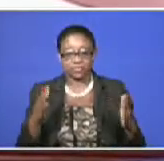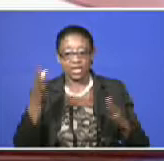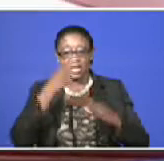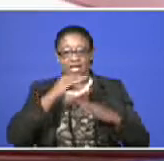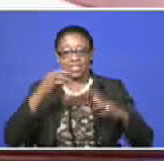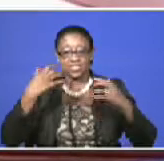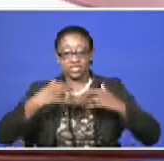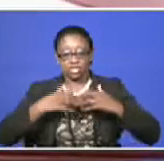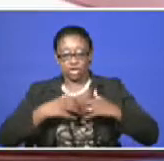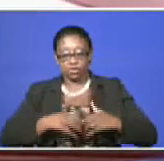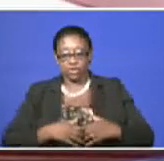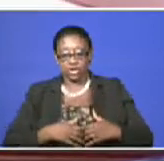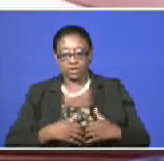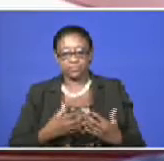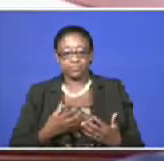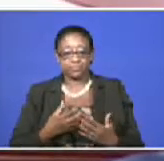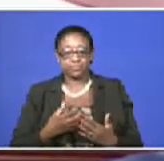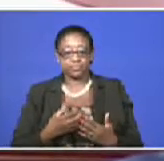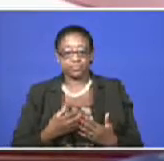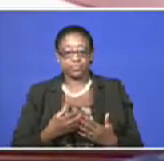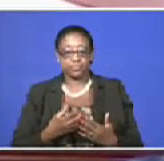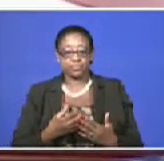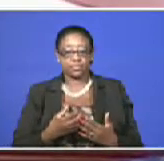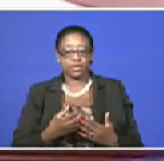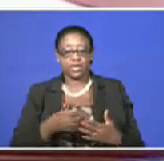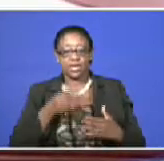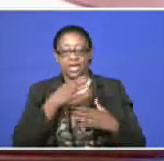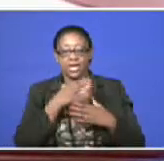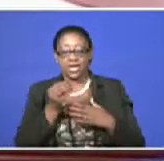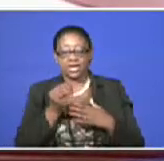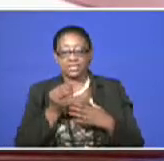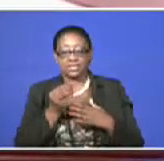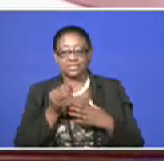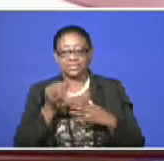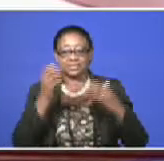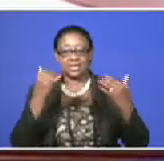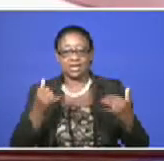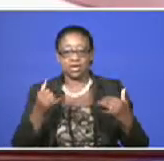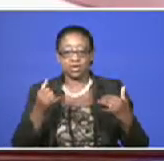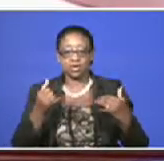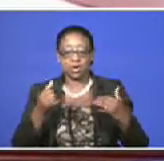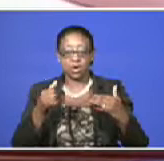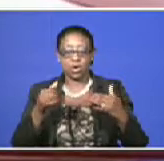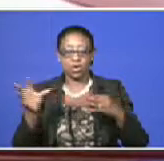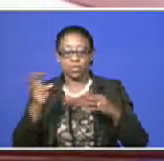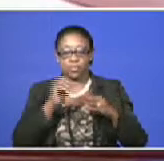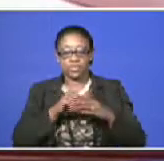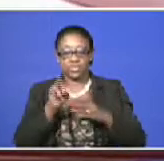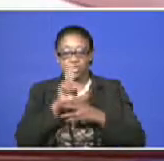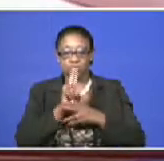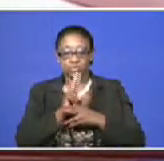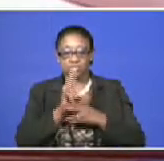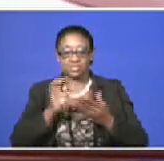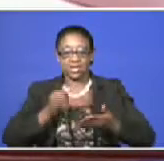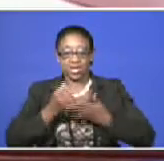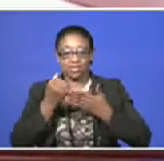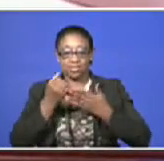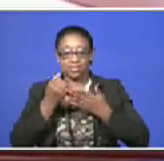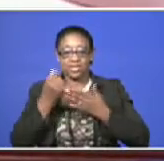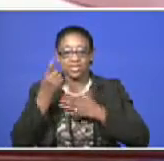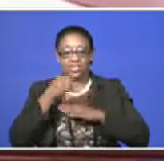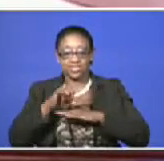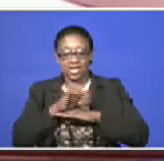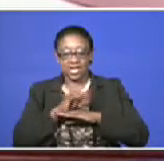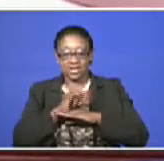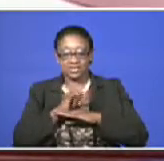as the other existing units in Station A, are now being put to use to carry the loading for the island. While the